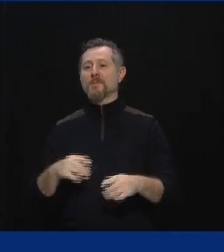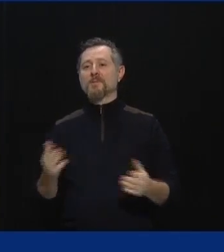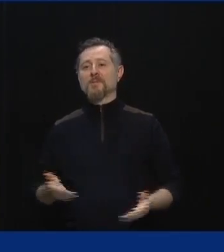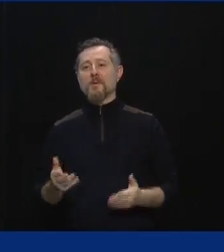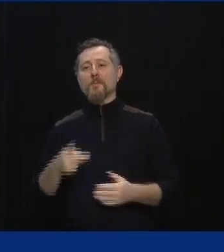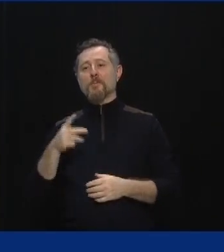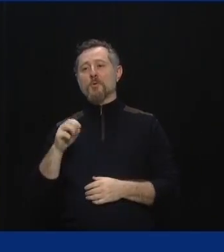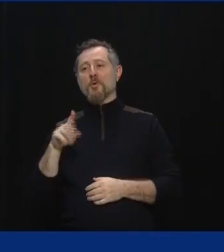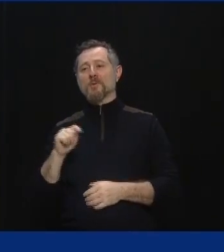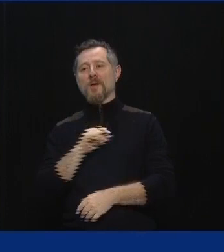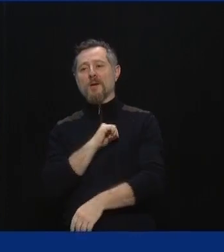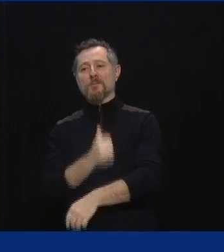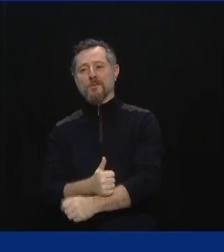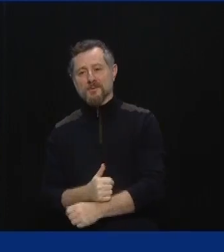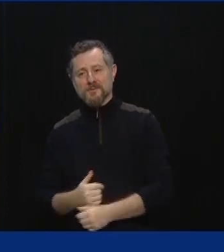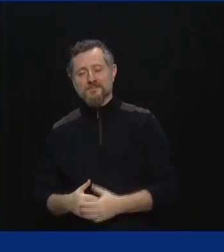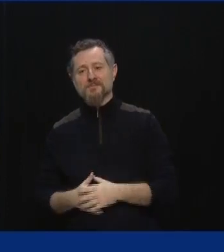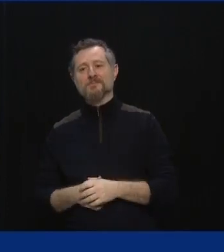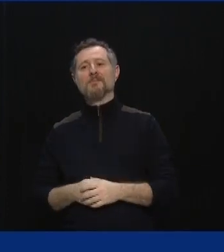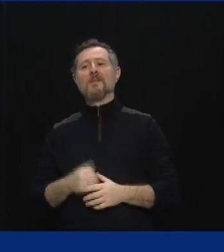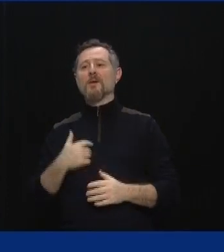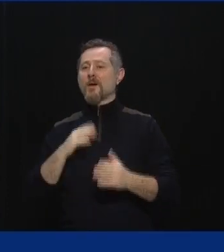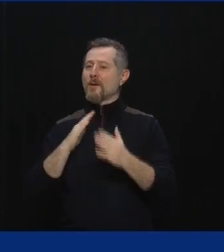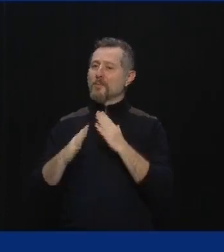was not a friend of the community.